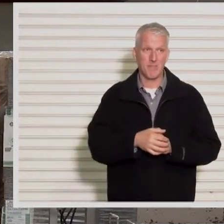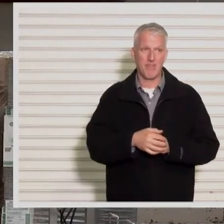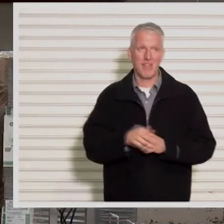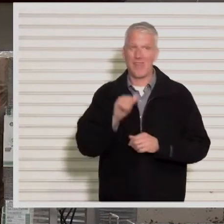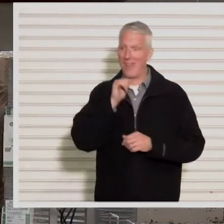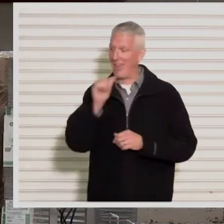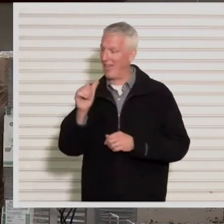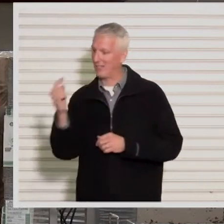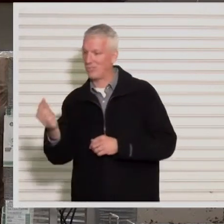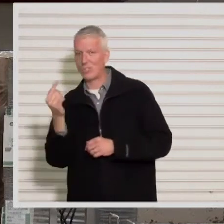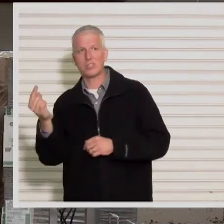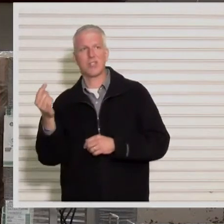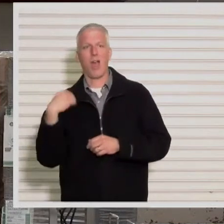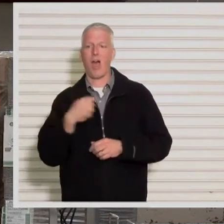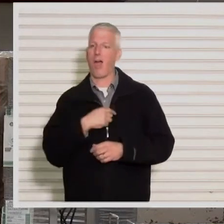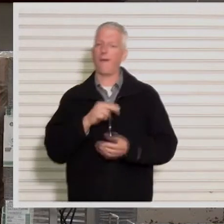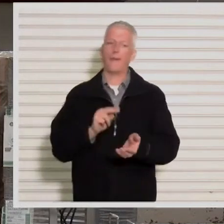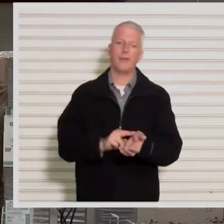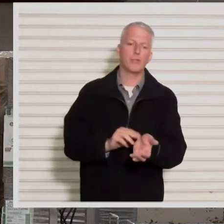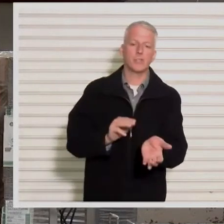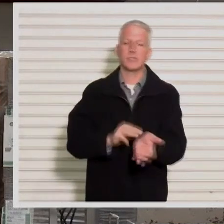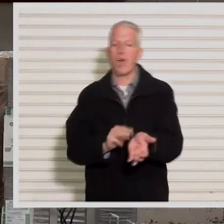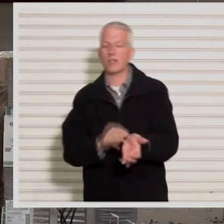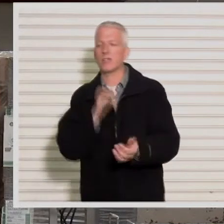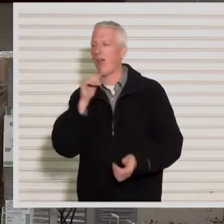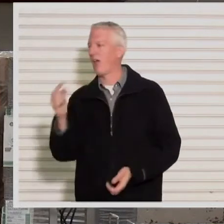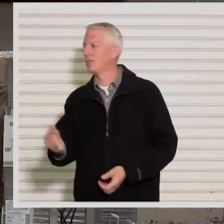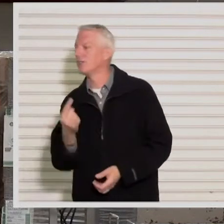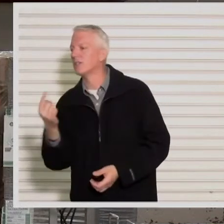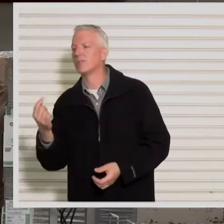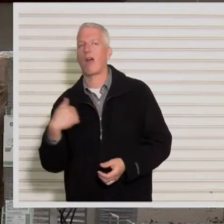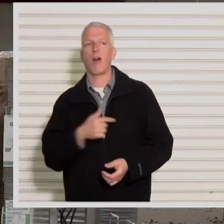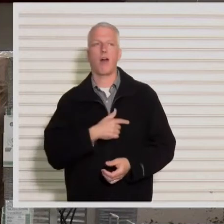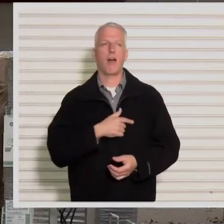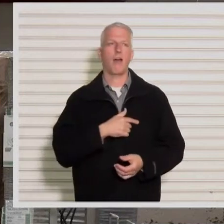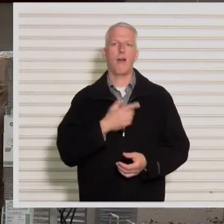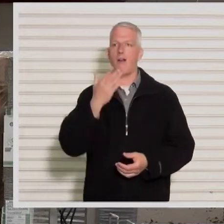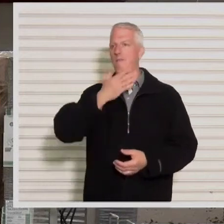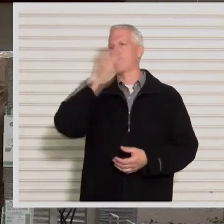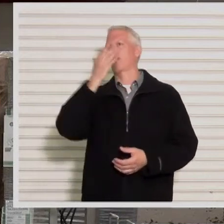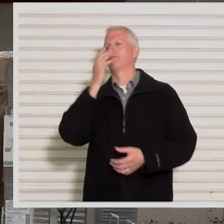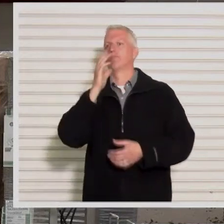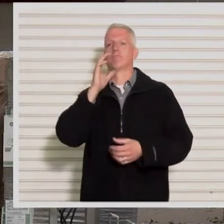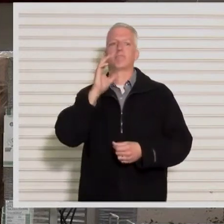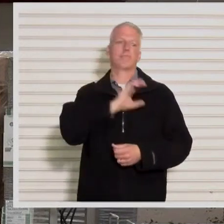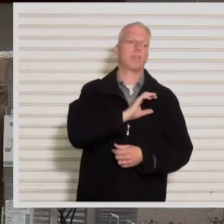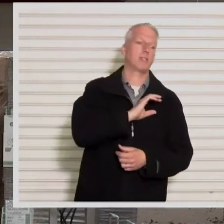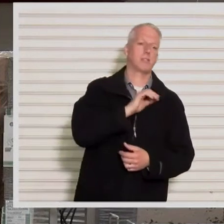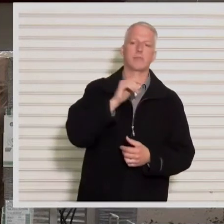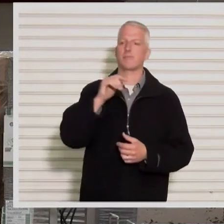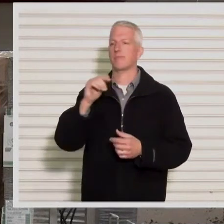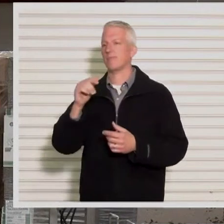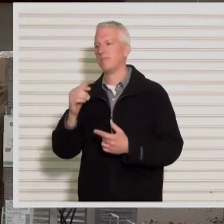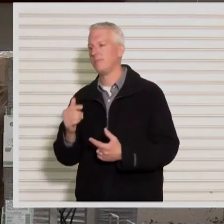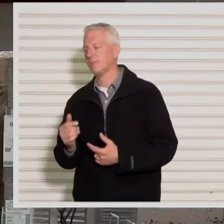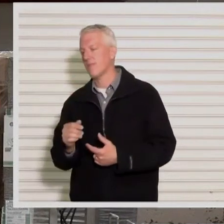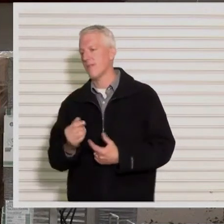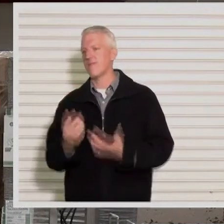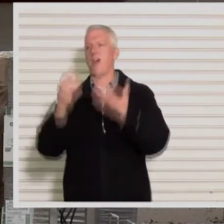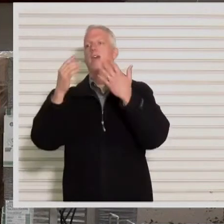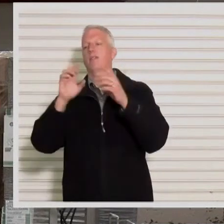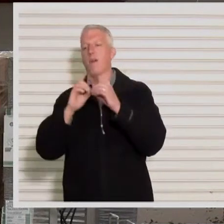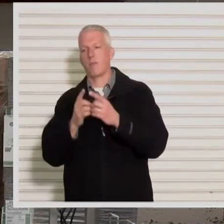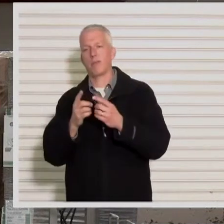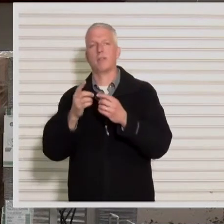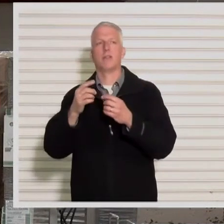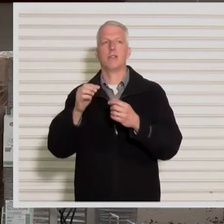not just our nurses and doctors, not just our frontline employees that are out there in